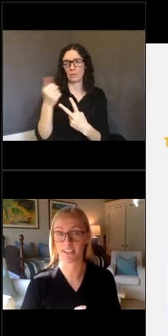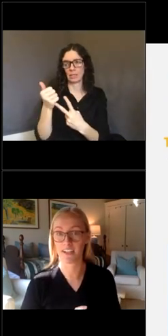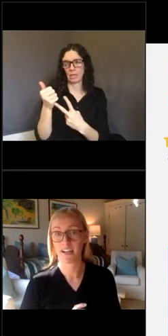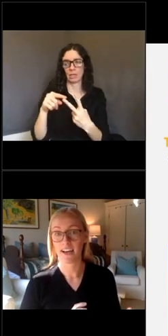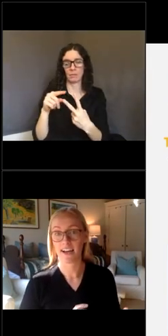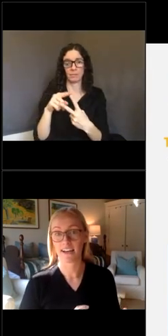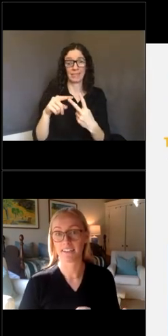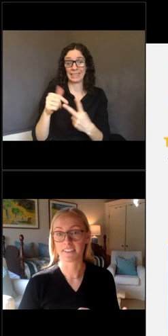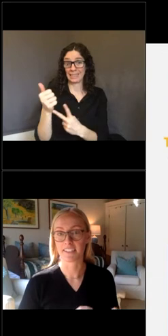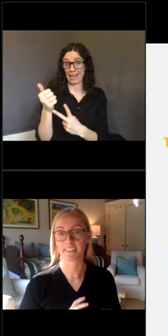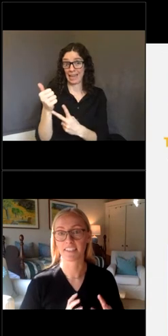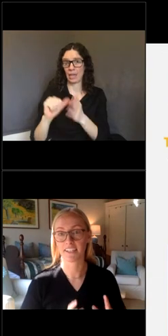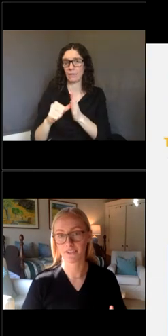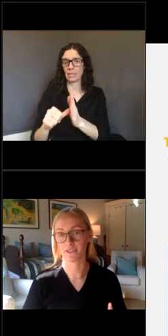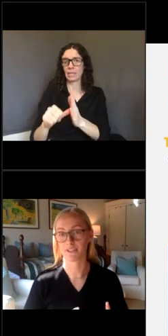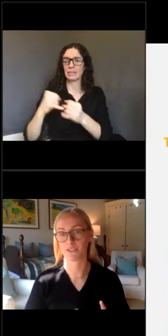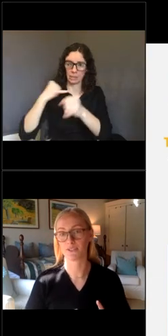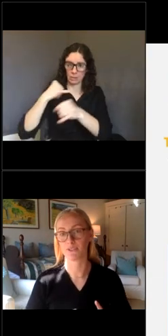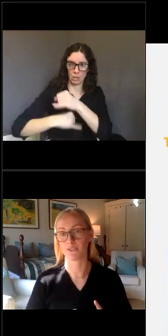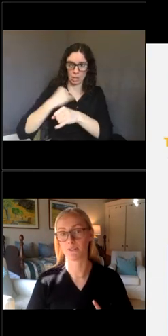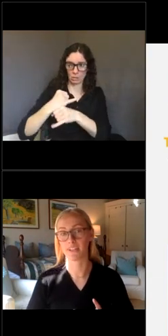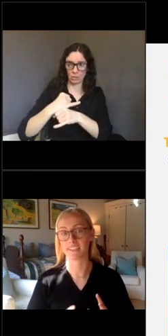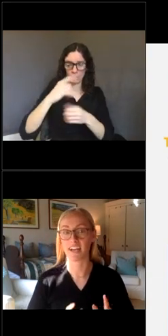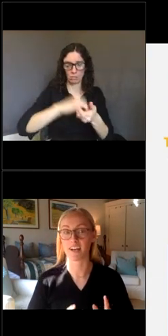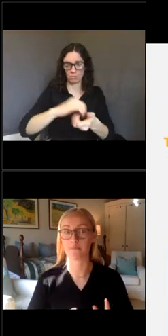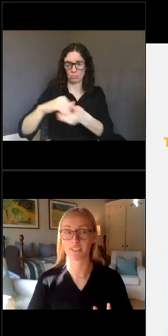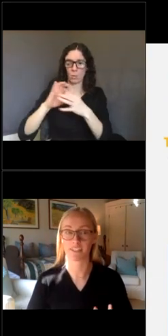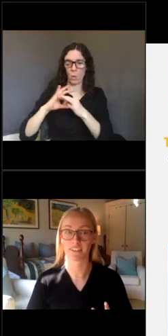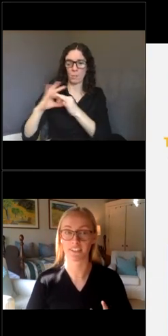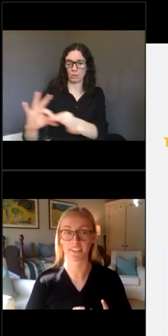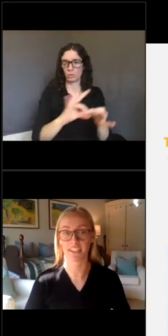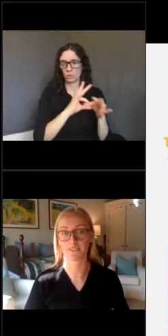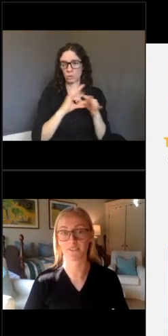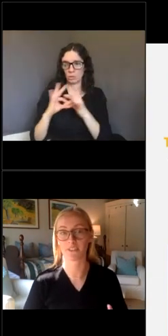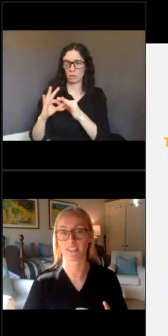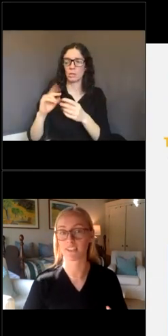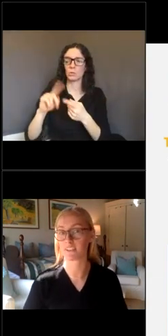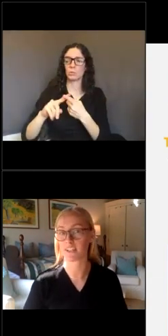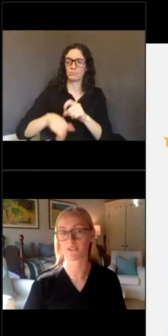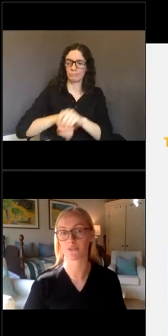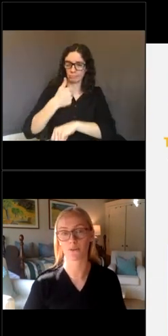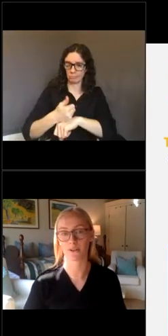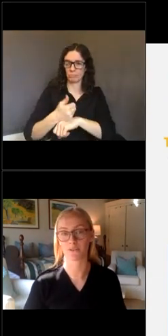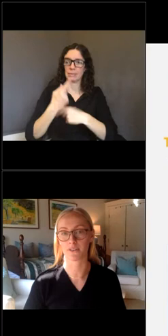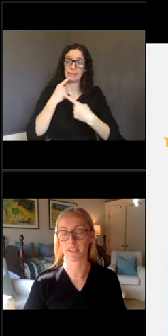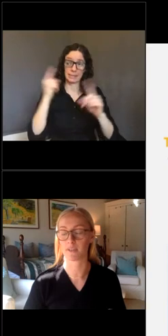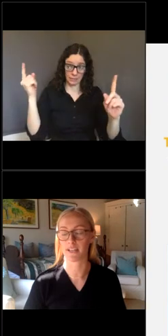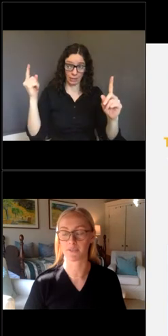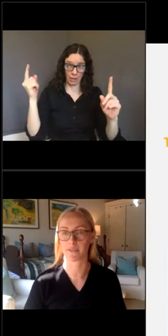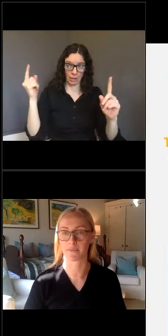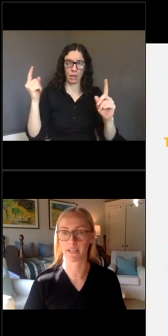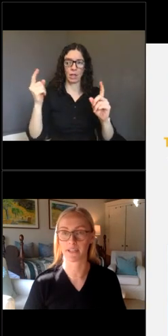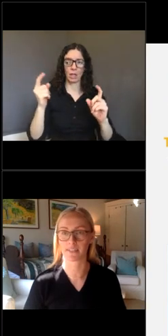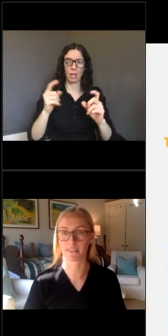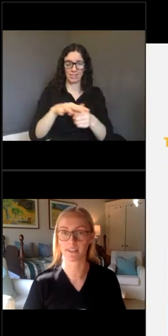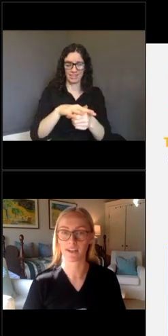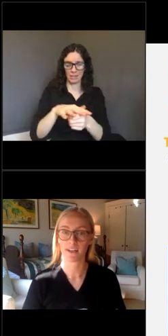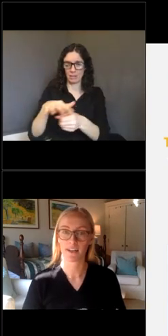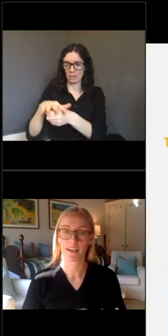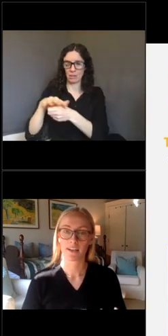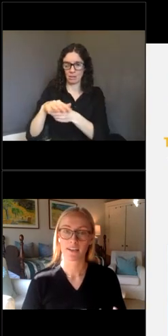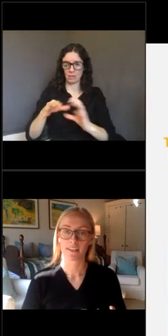cooperation as essential to establishing successful ecological corridors and management